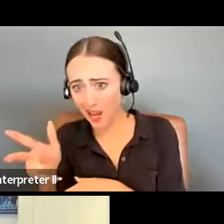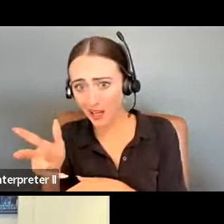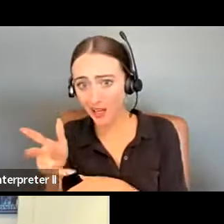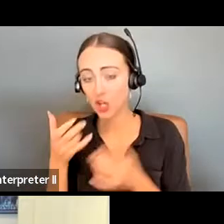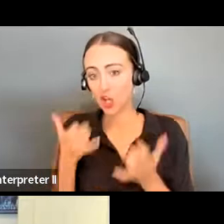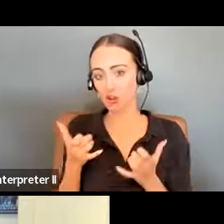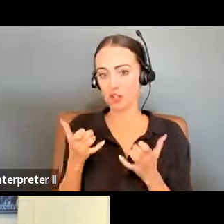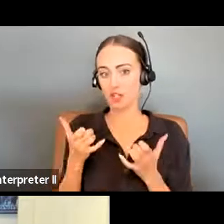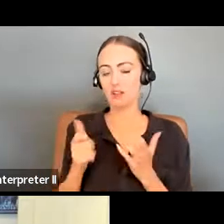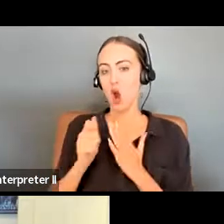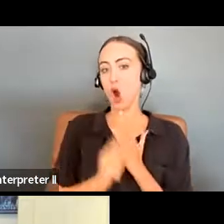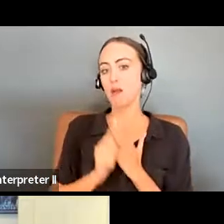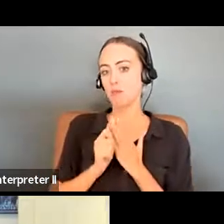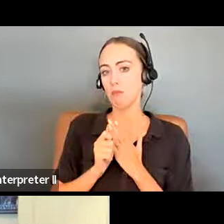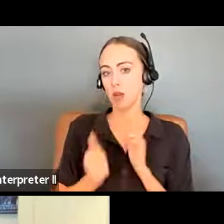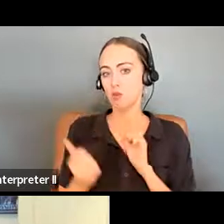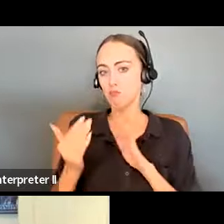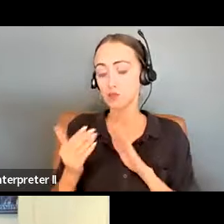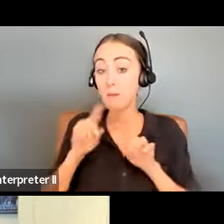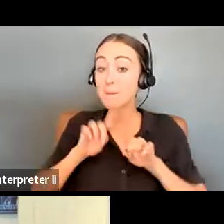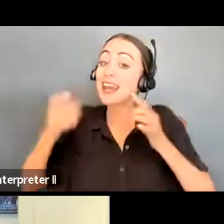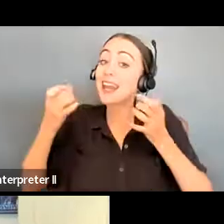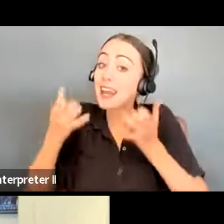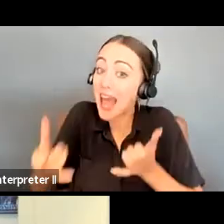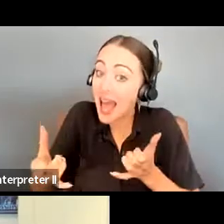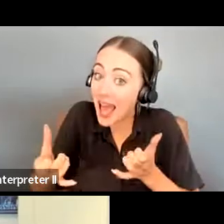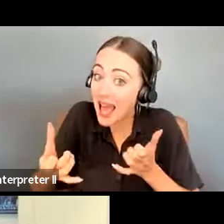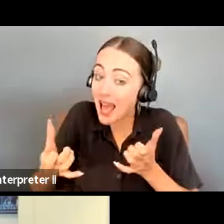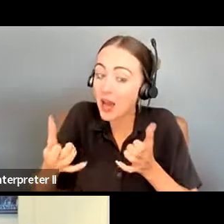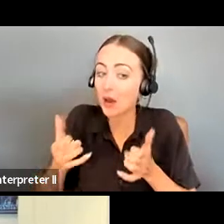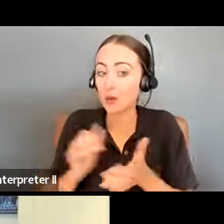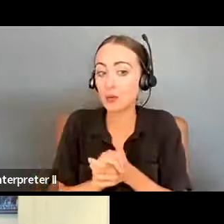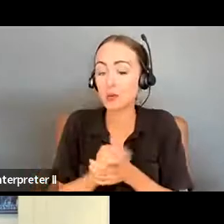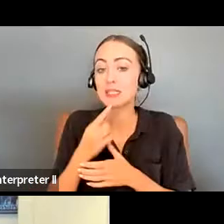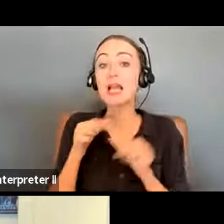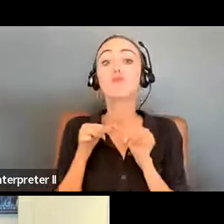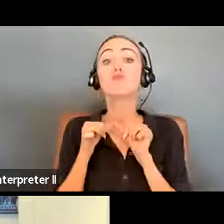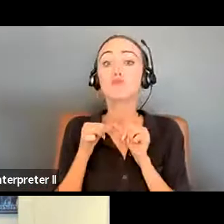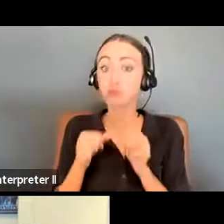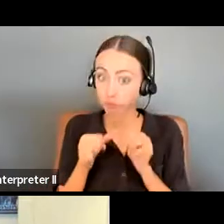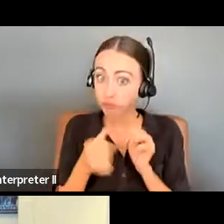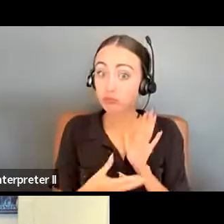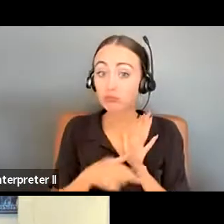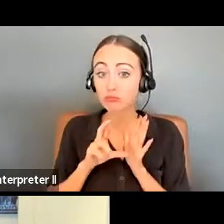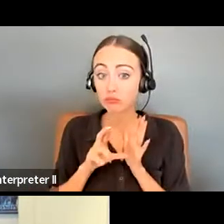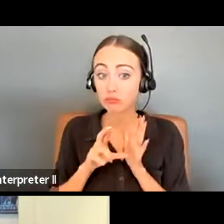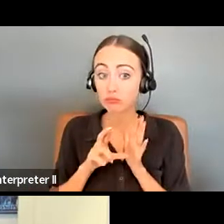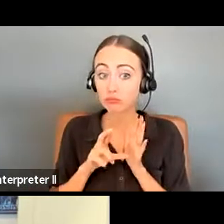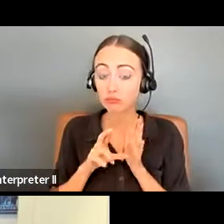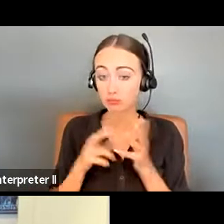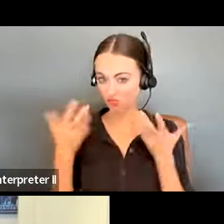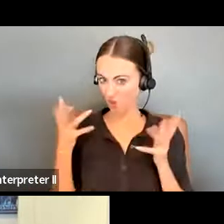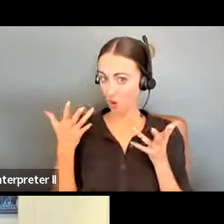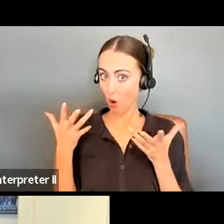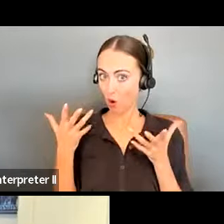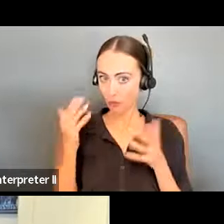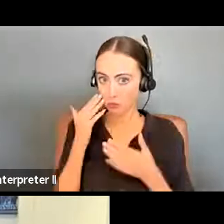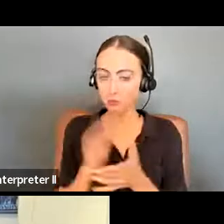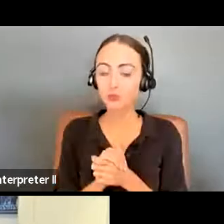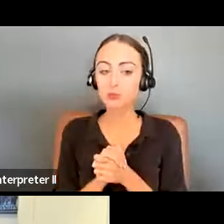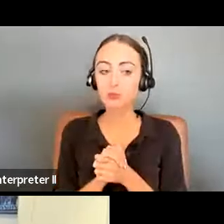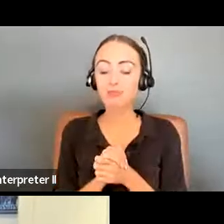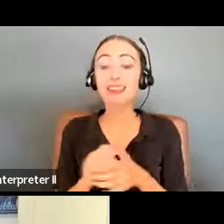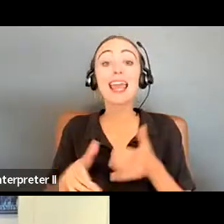default approach. Now what we're saying is that continue with this review, which we required,